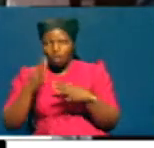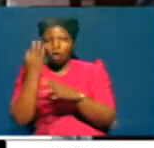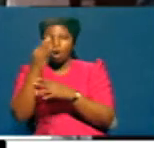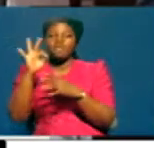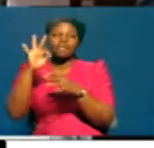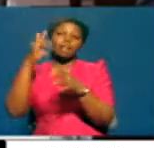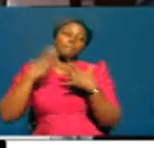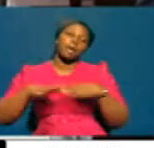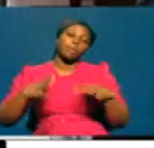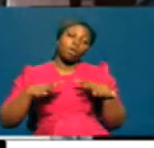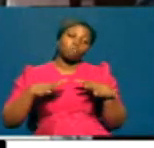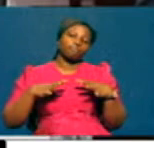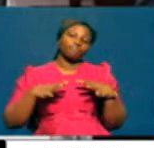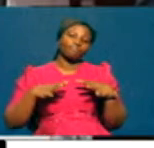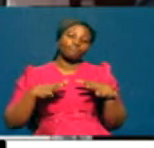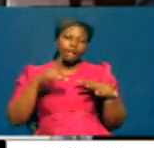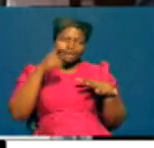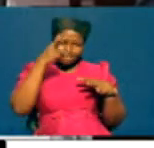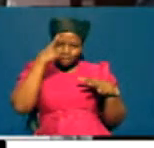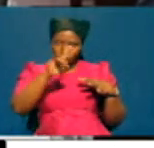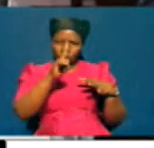people. Eh? For the